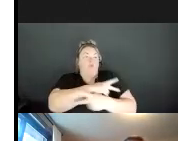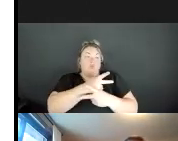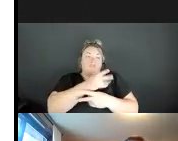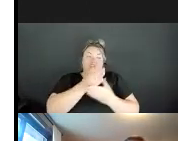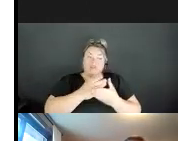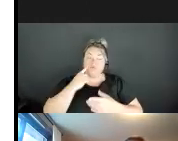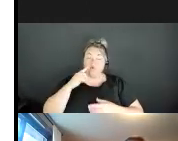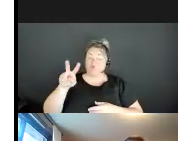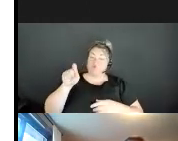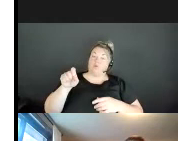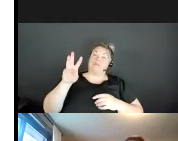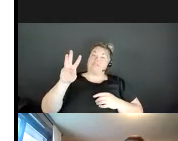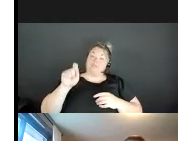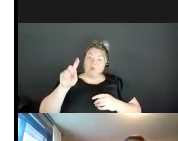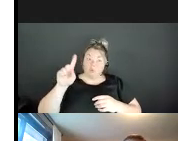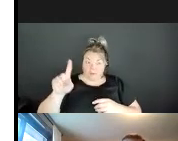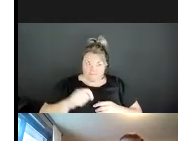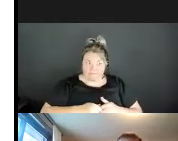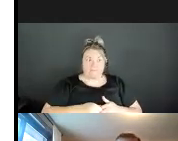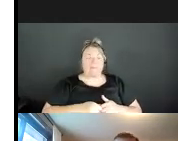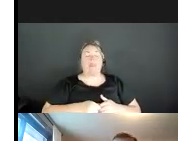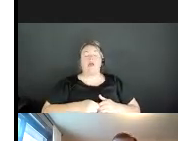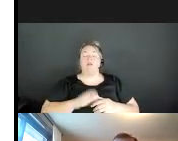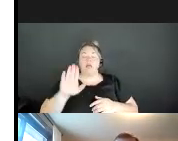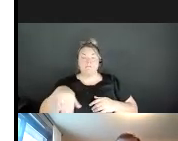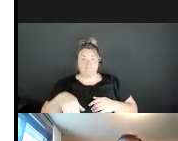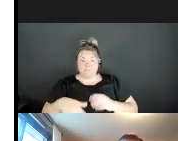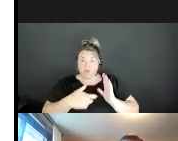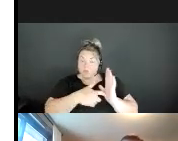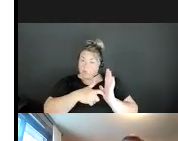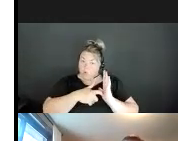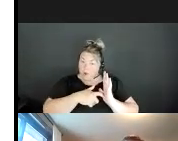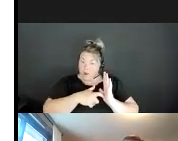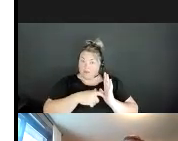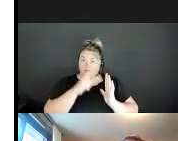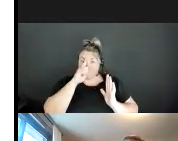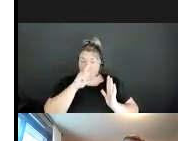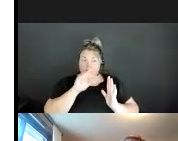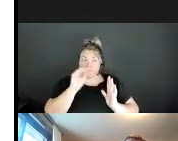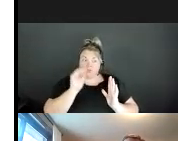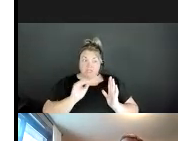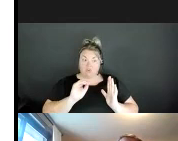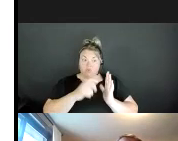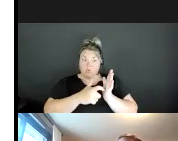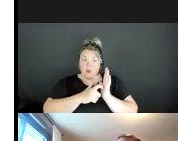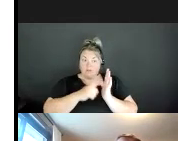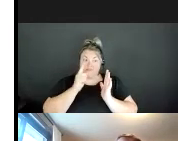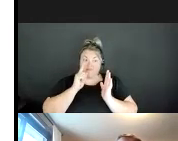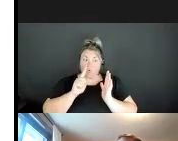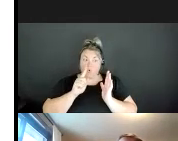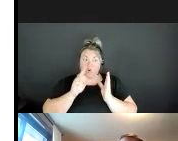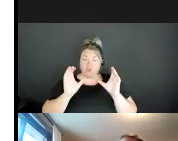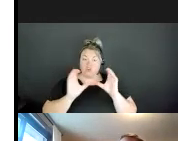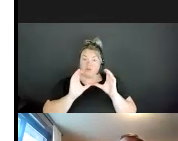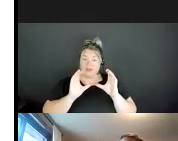Part 2.6.1. Now, the requirements or the percentage requirements for